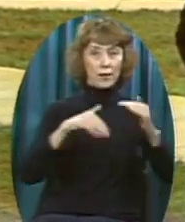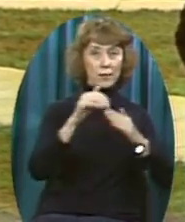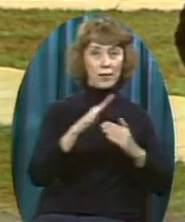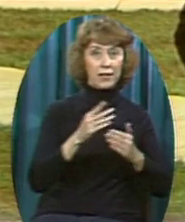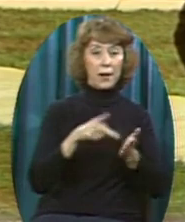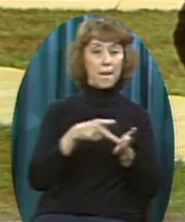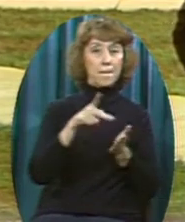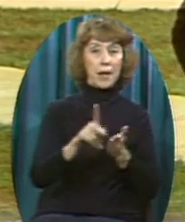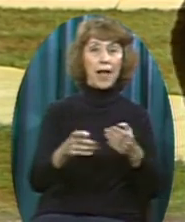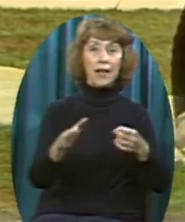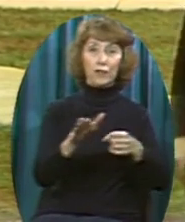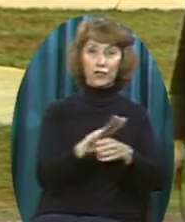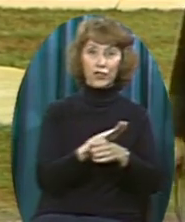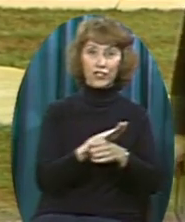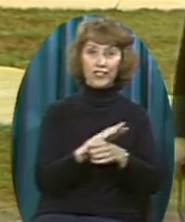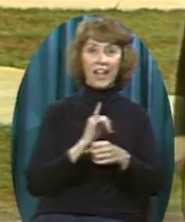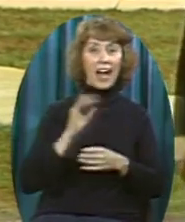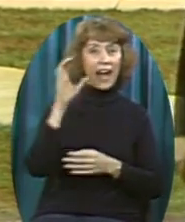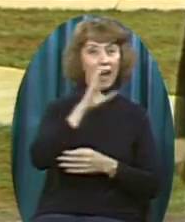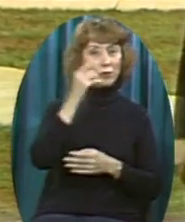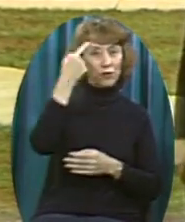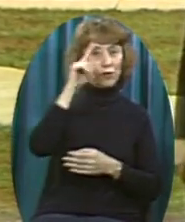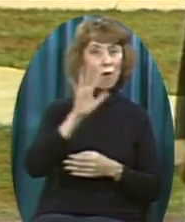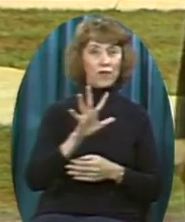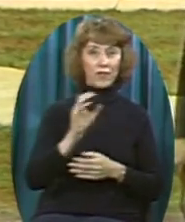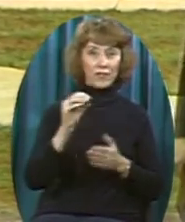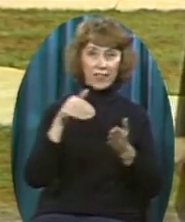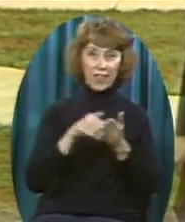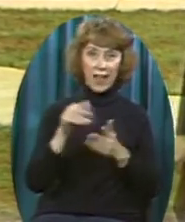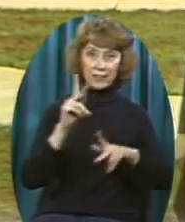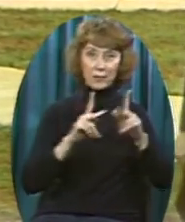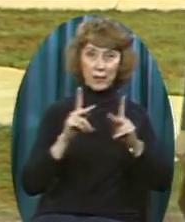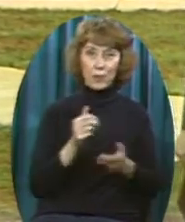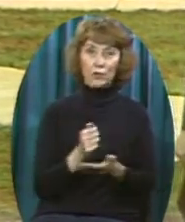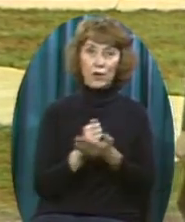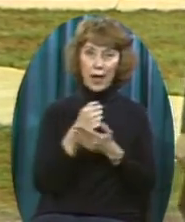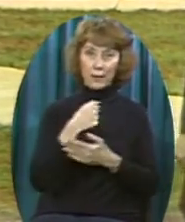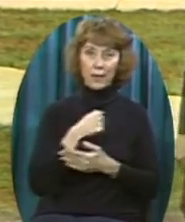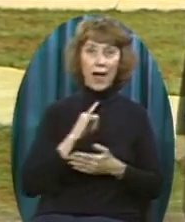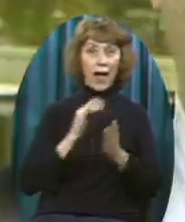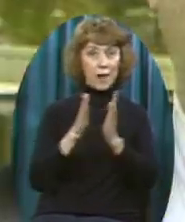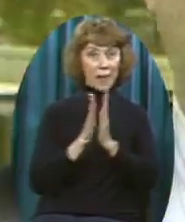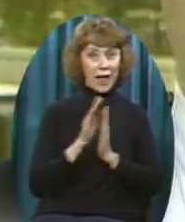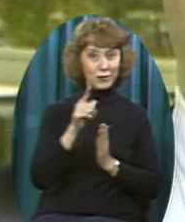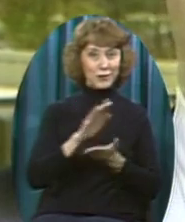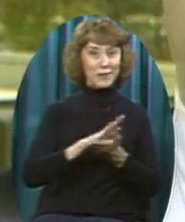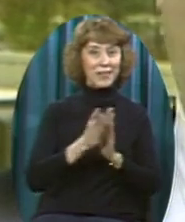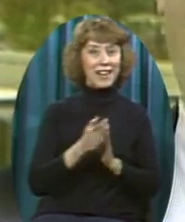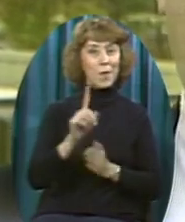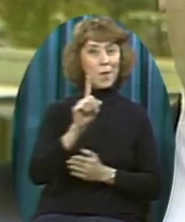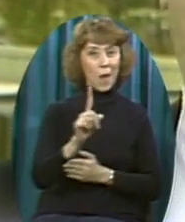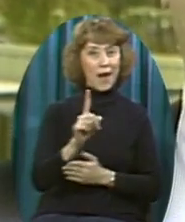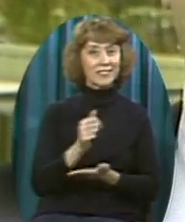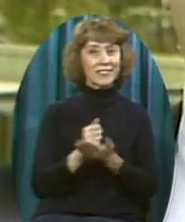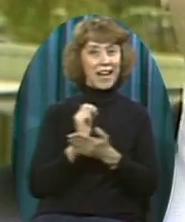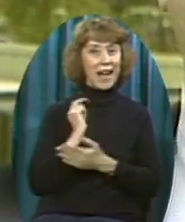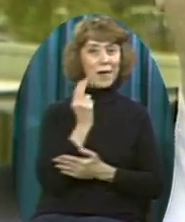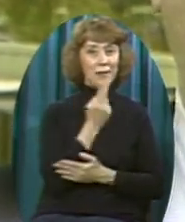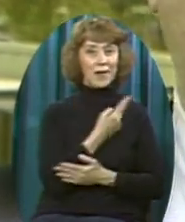red. And I'm looking for 50,000 people who will do it. I'm asking you to be one of them. Dial the number right